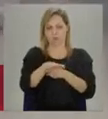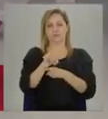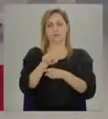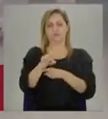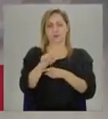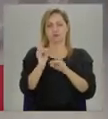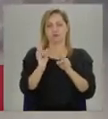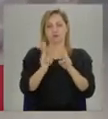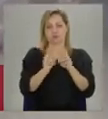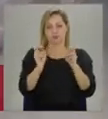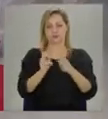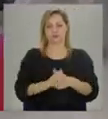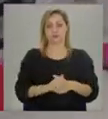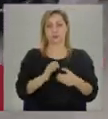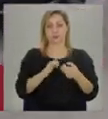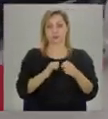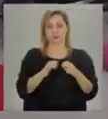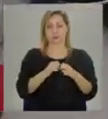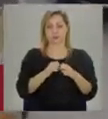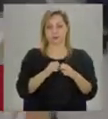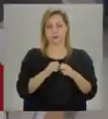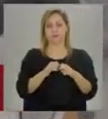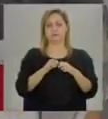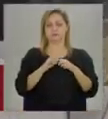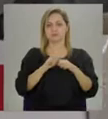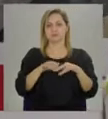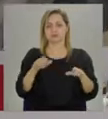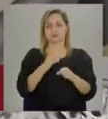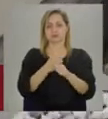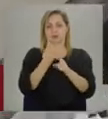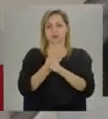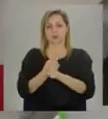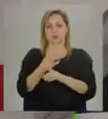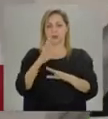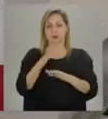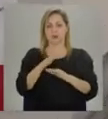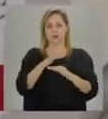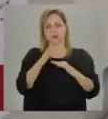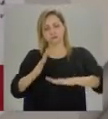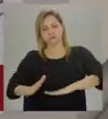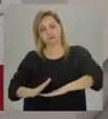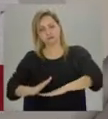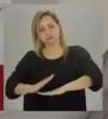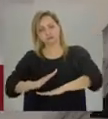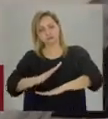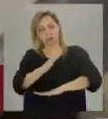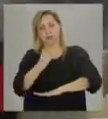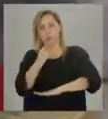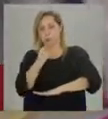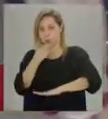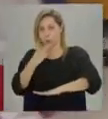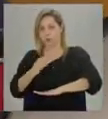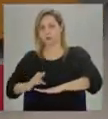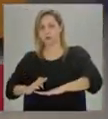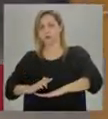coronavirus. The problem facing health services across the world is that when the infection curve goes up, it rockets, and